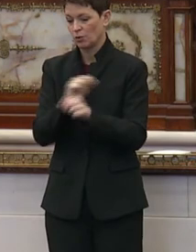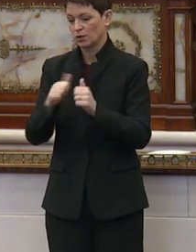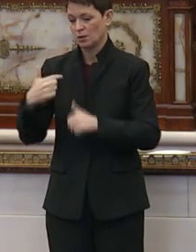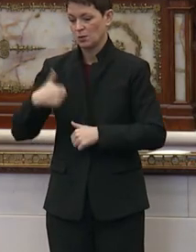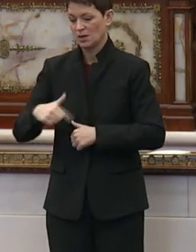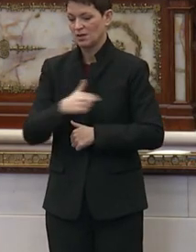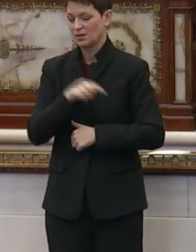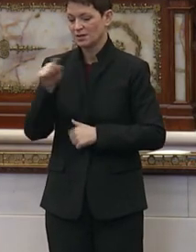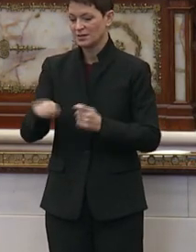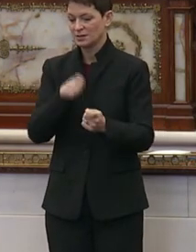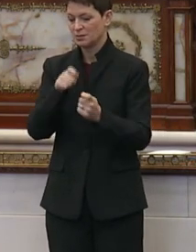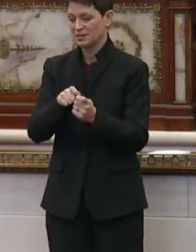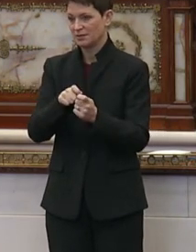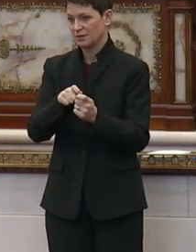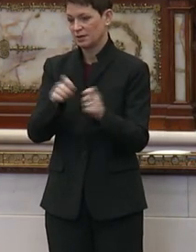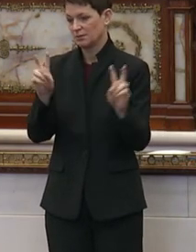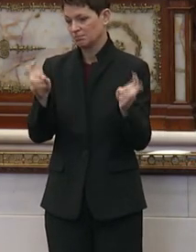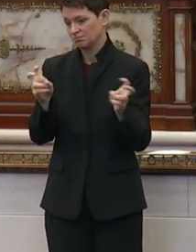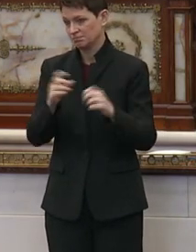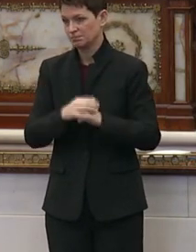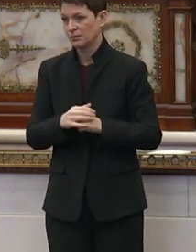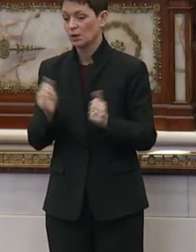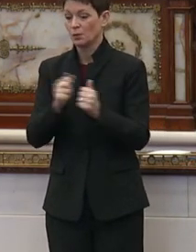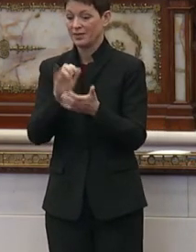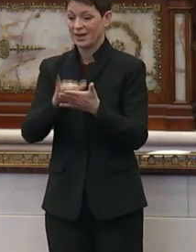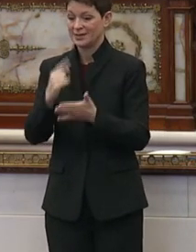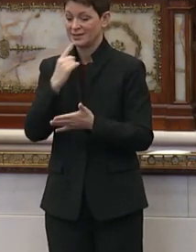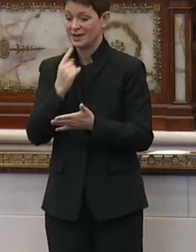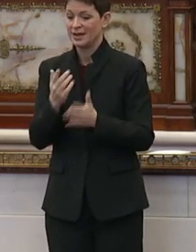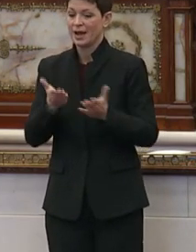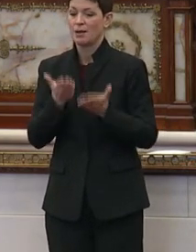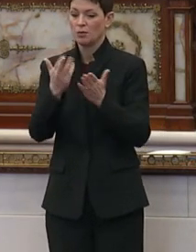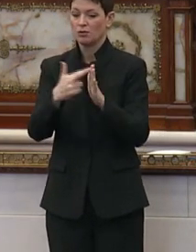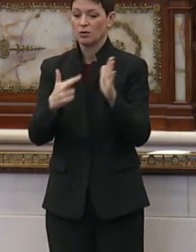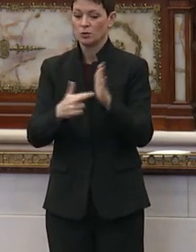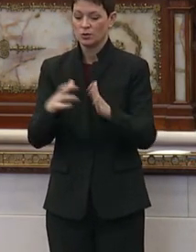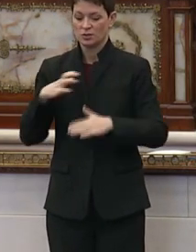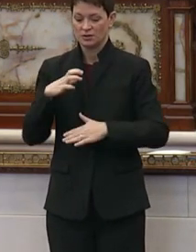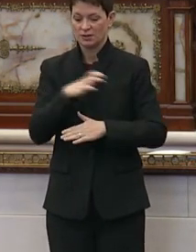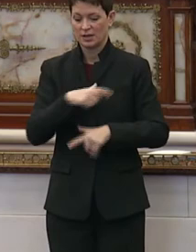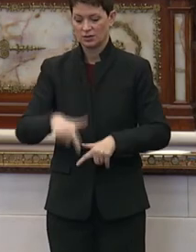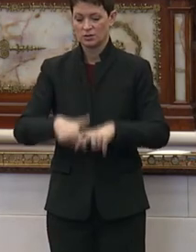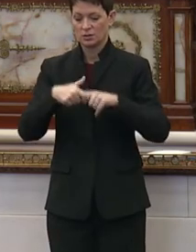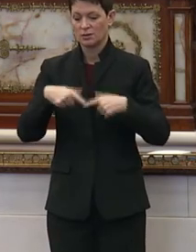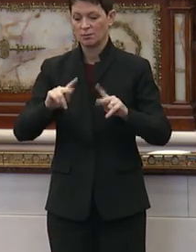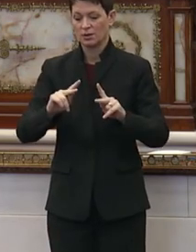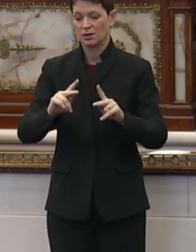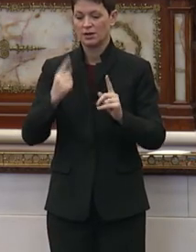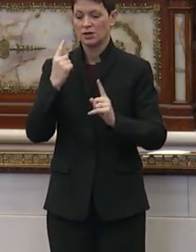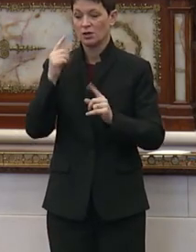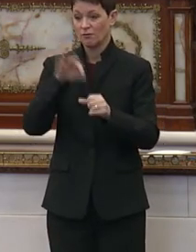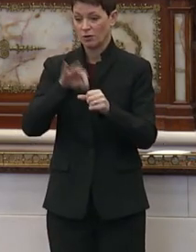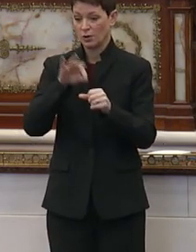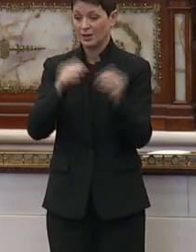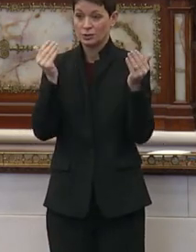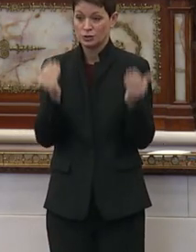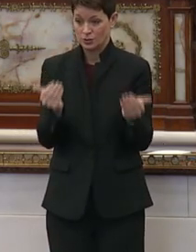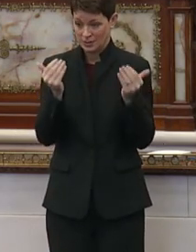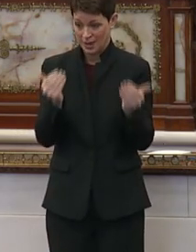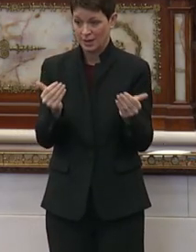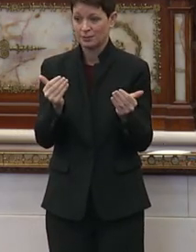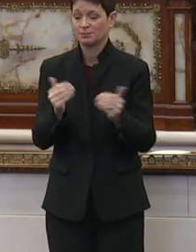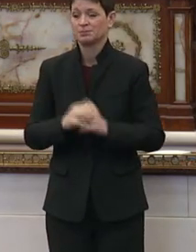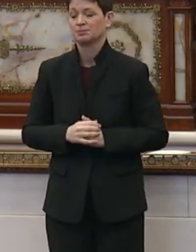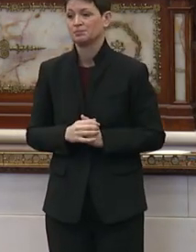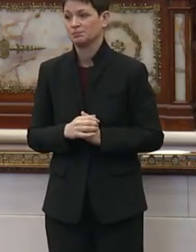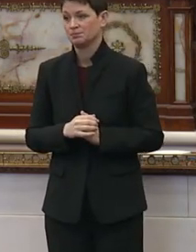us on this particular matter. And that being said, I move that the rules of council be suspended to permit consideration of this resolution